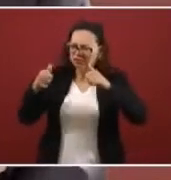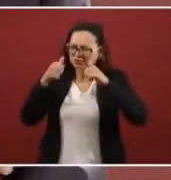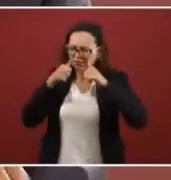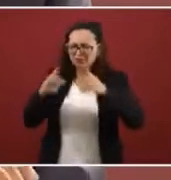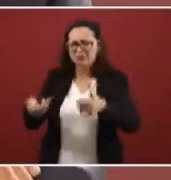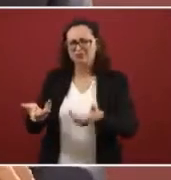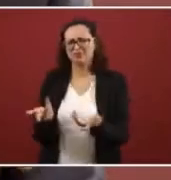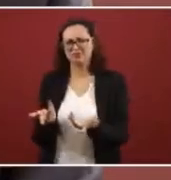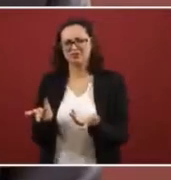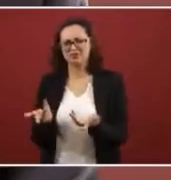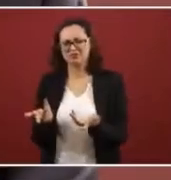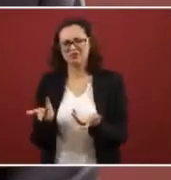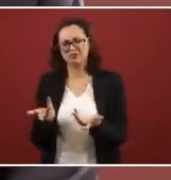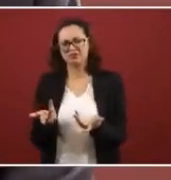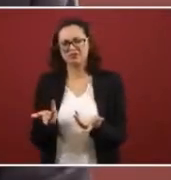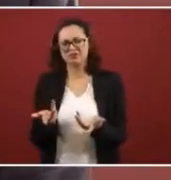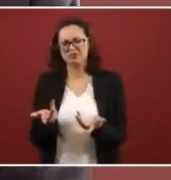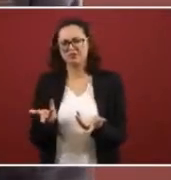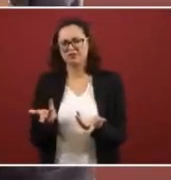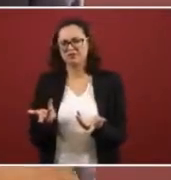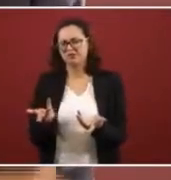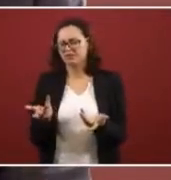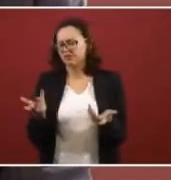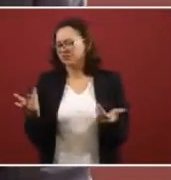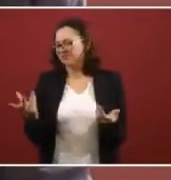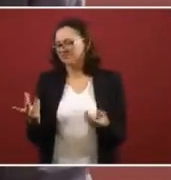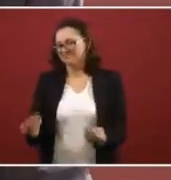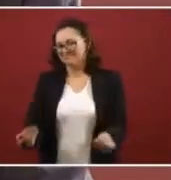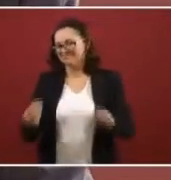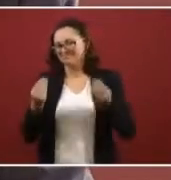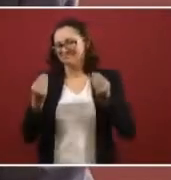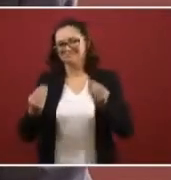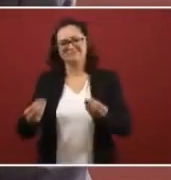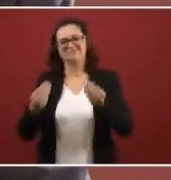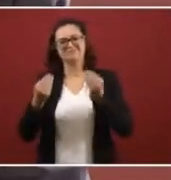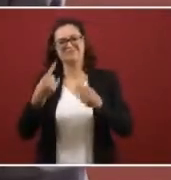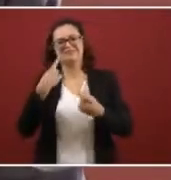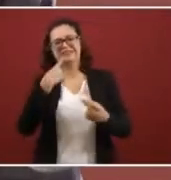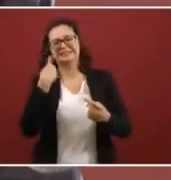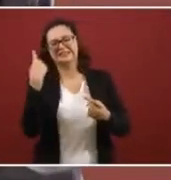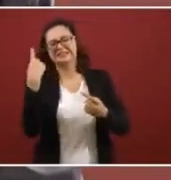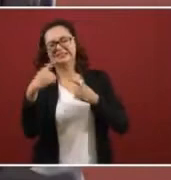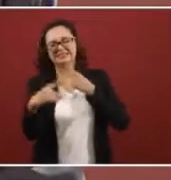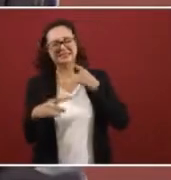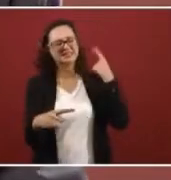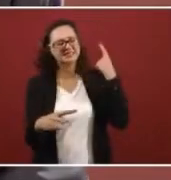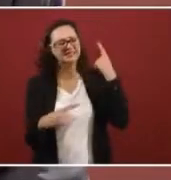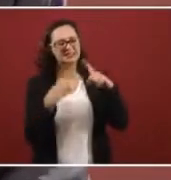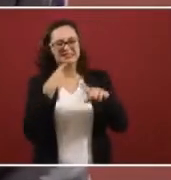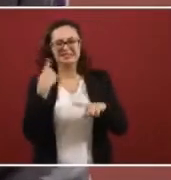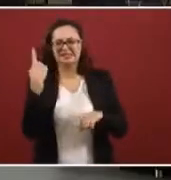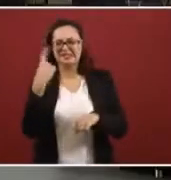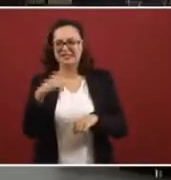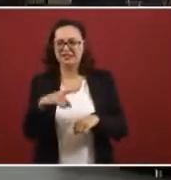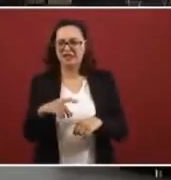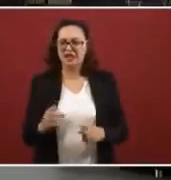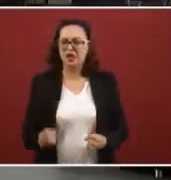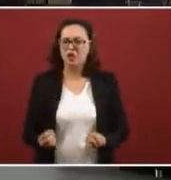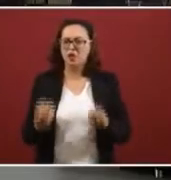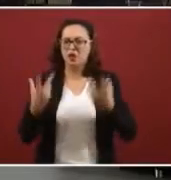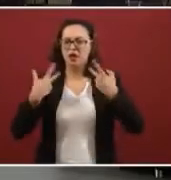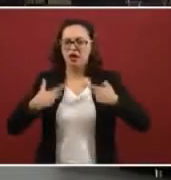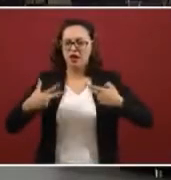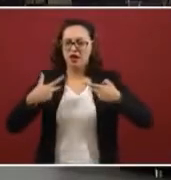There's many demands. or solicitations. How many have